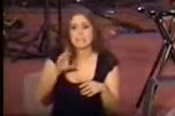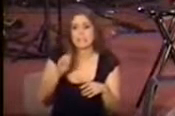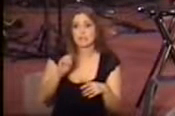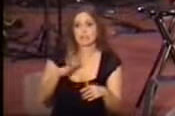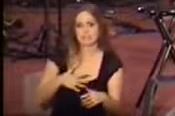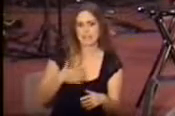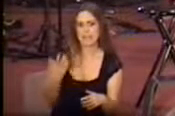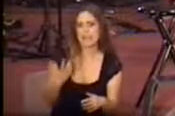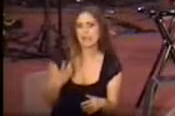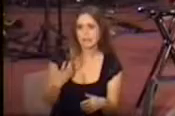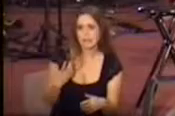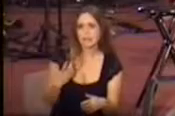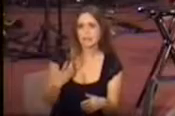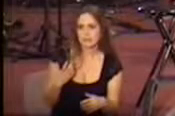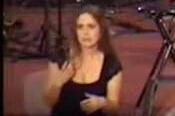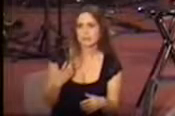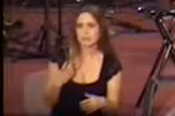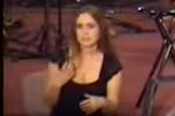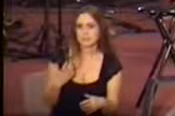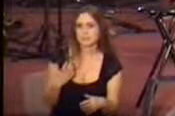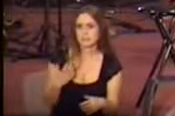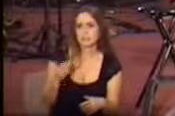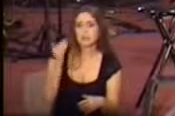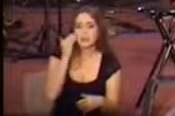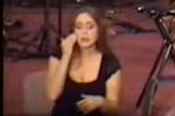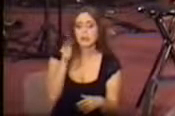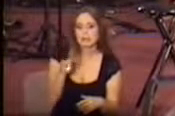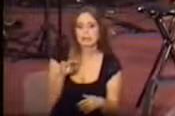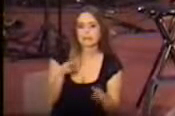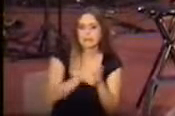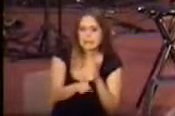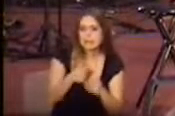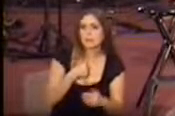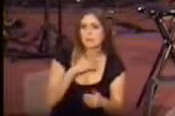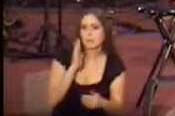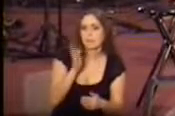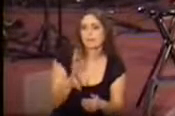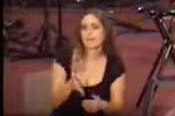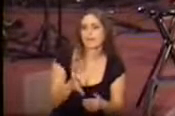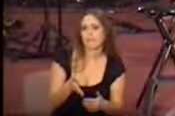angry. I know he's going to probably eventually take my head.